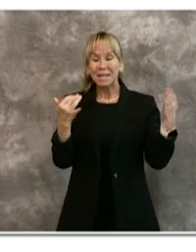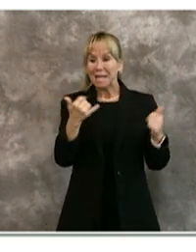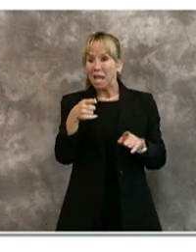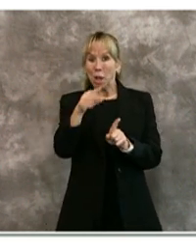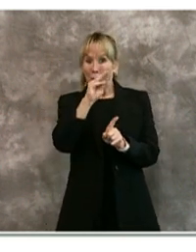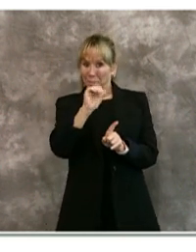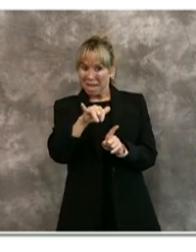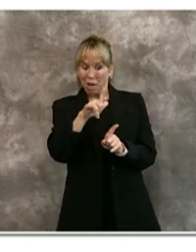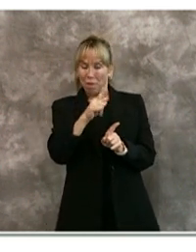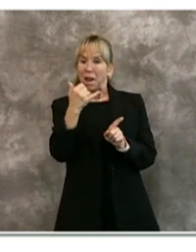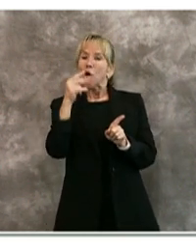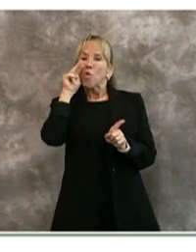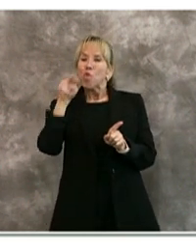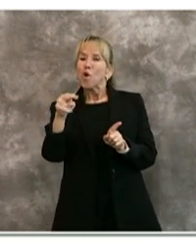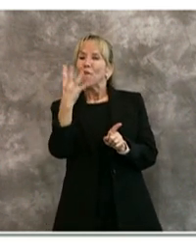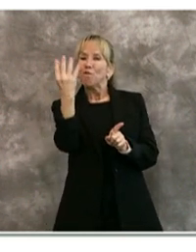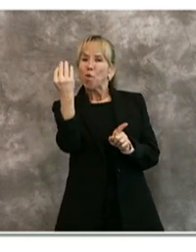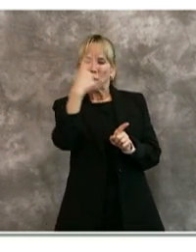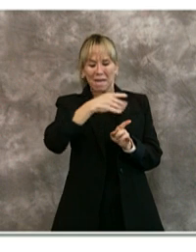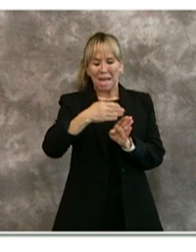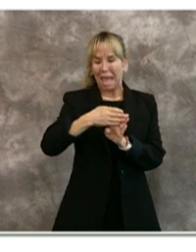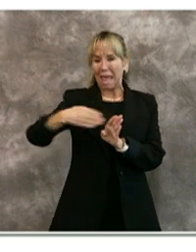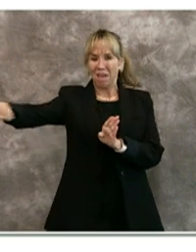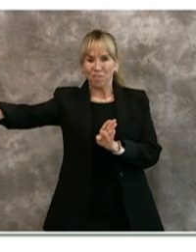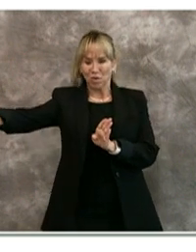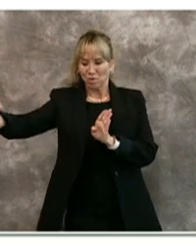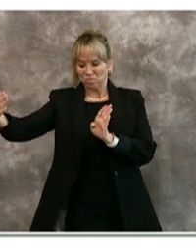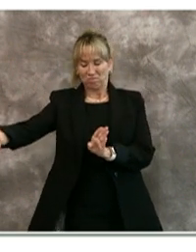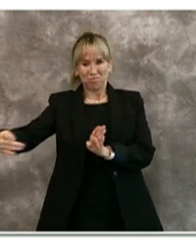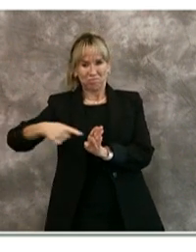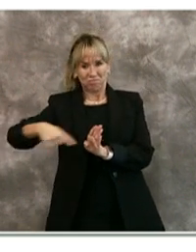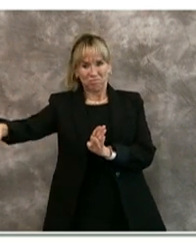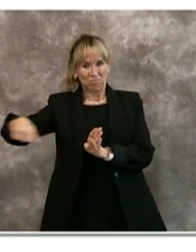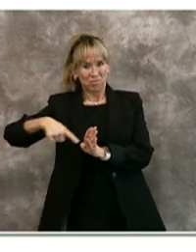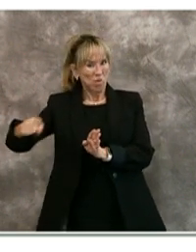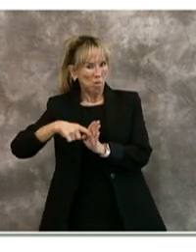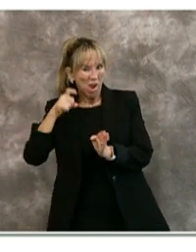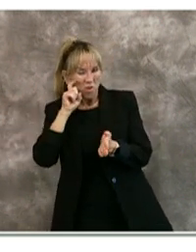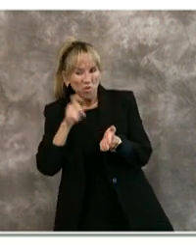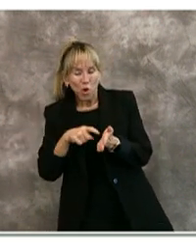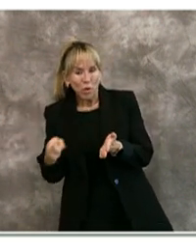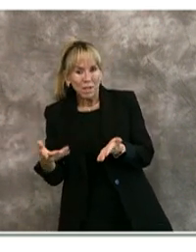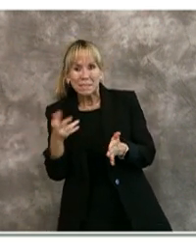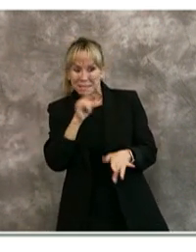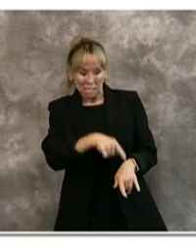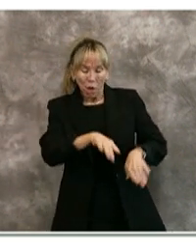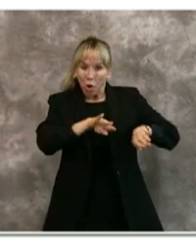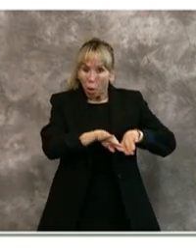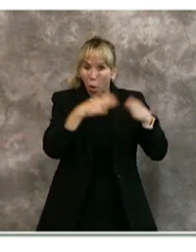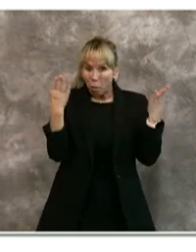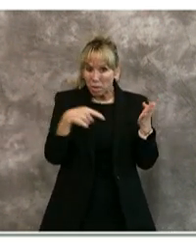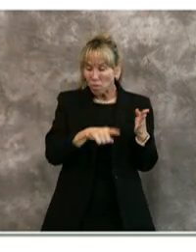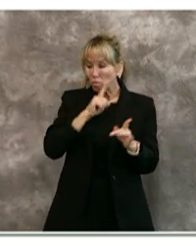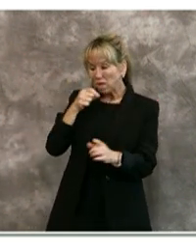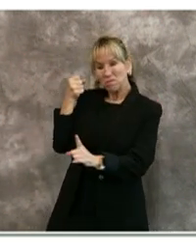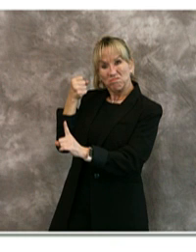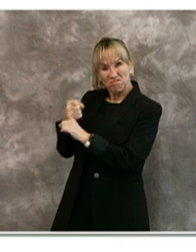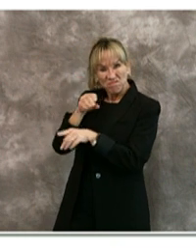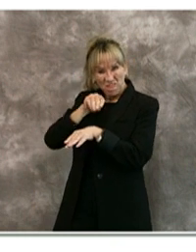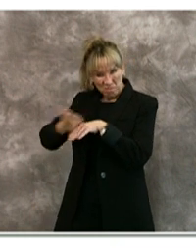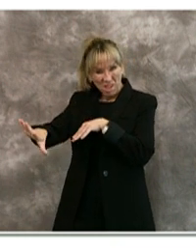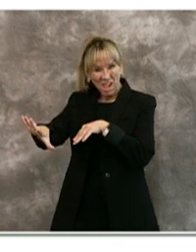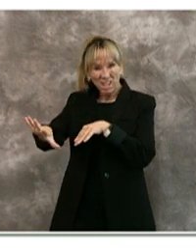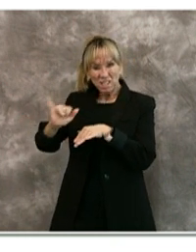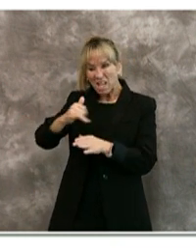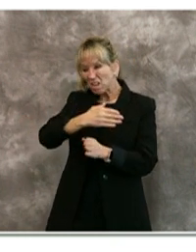14 days after that, but knowing that that particular incident or reopening could have an impact over